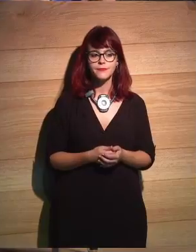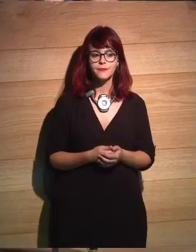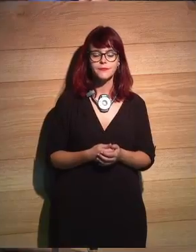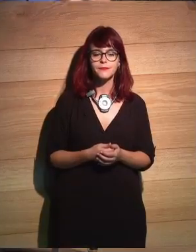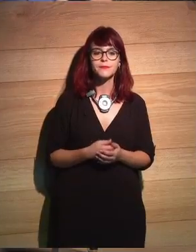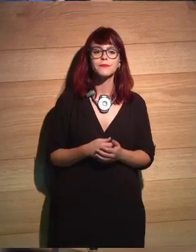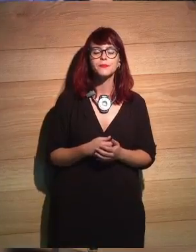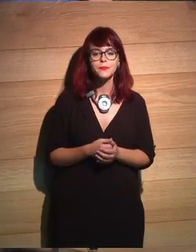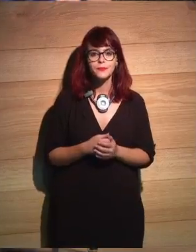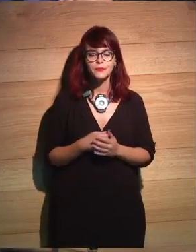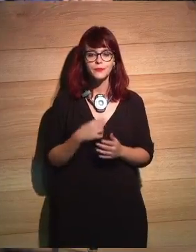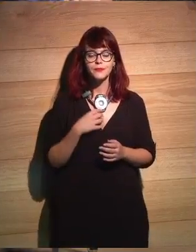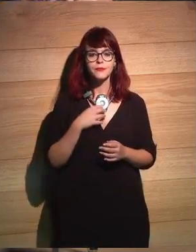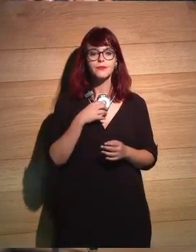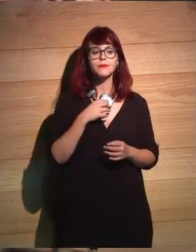Okay.